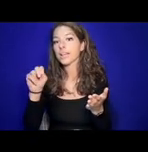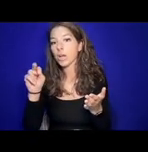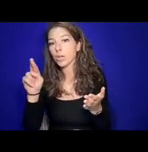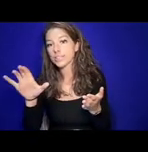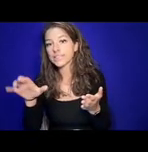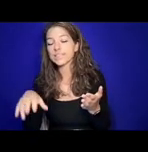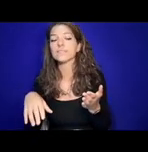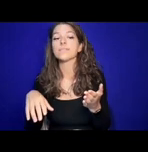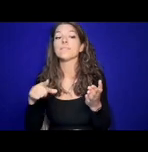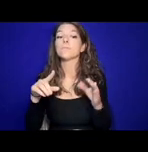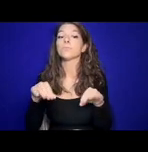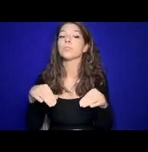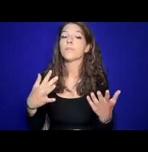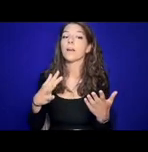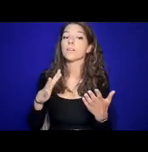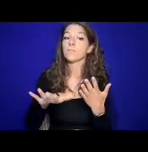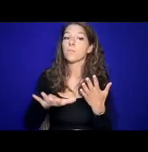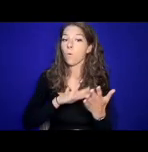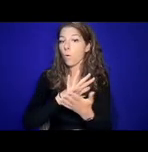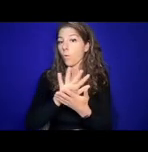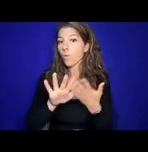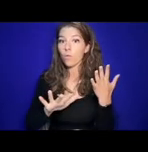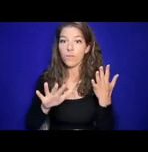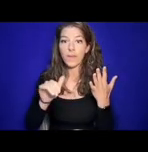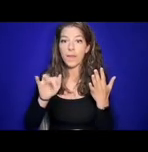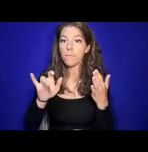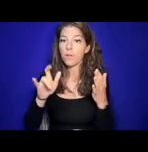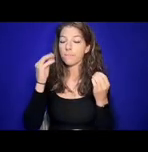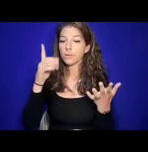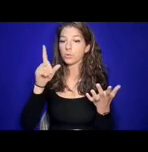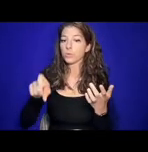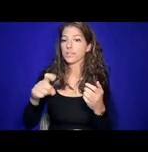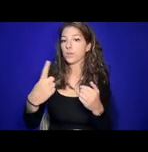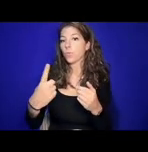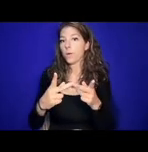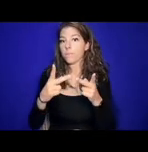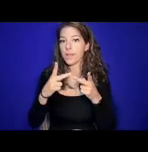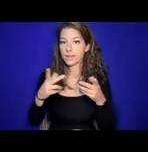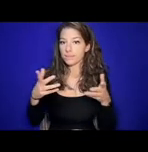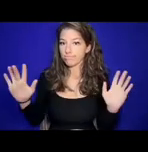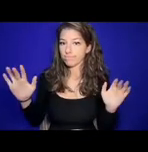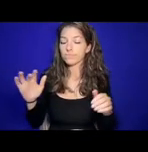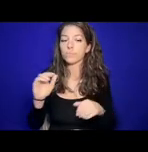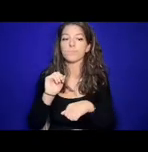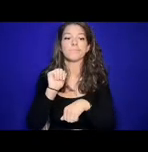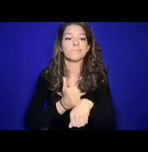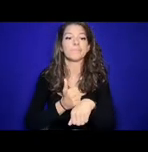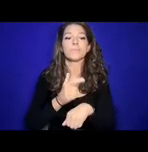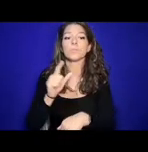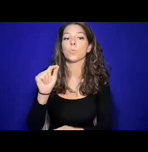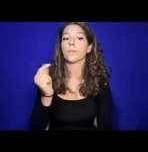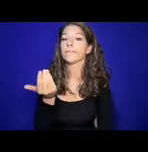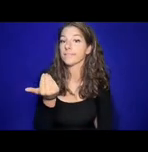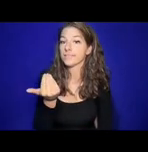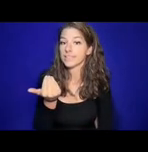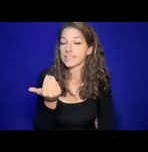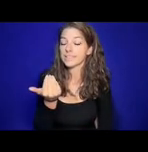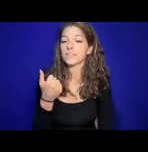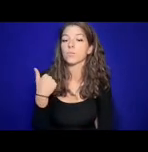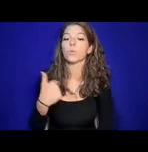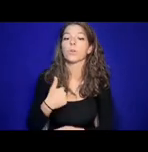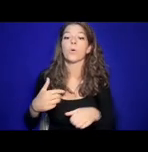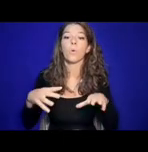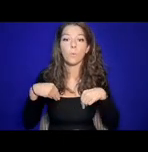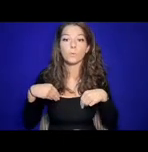ABLE NRC provides all the ABLE information that you would need in one place. We were founded in 2015. We are